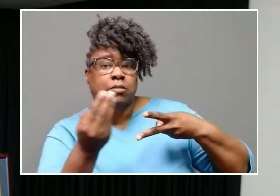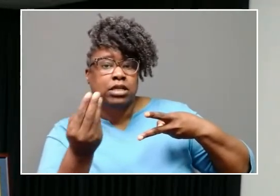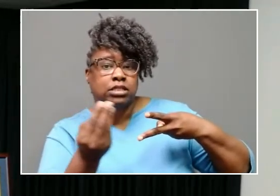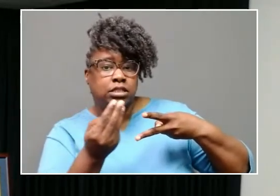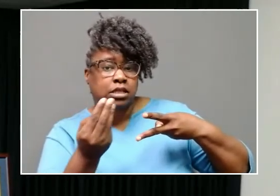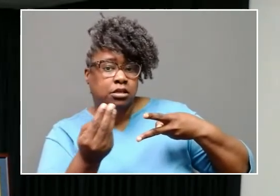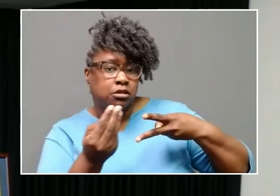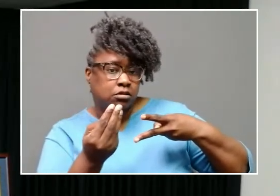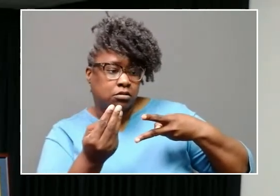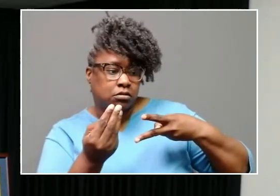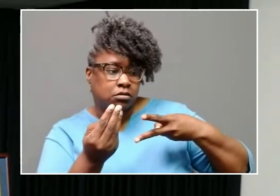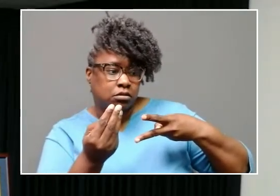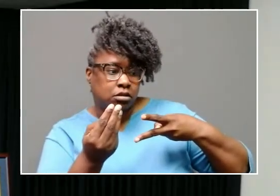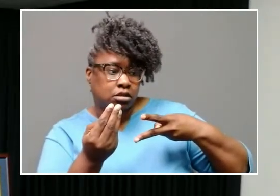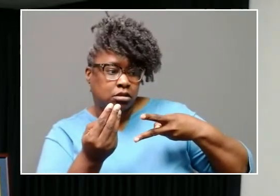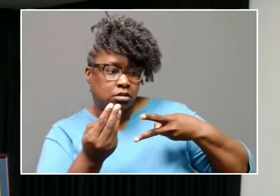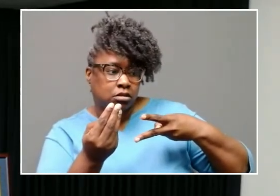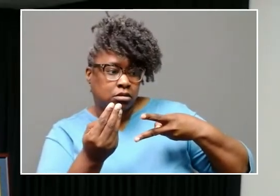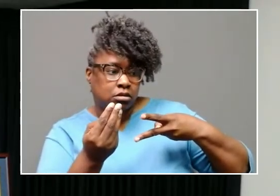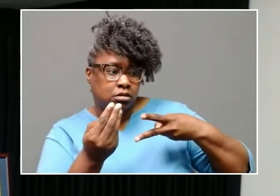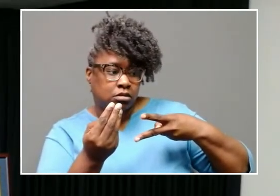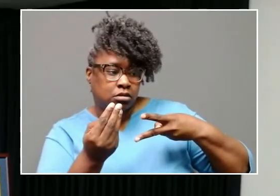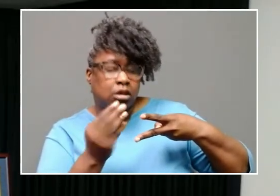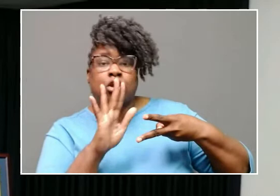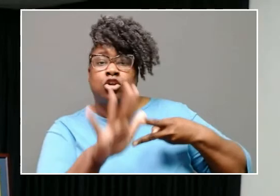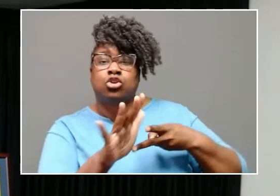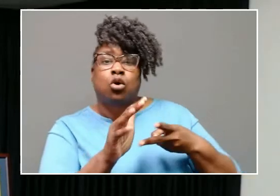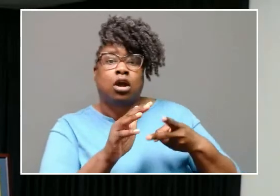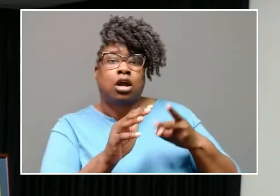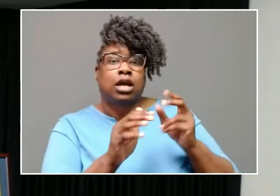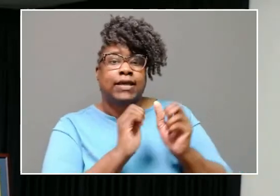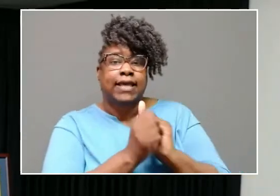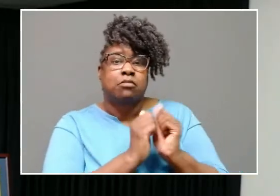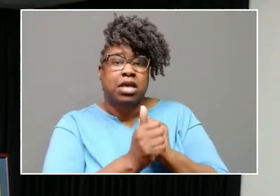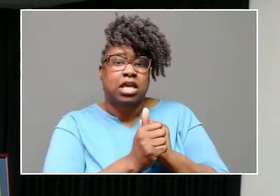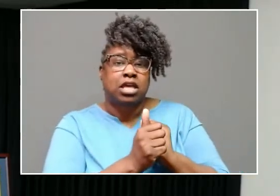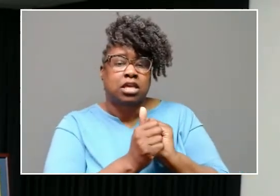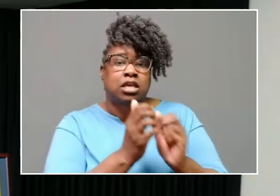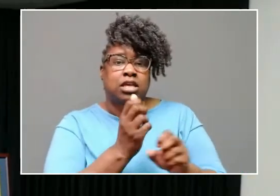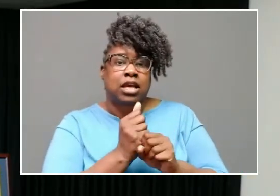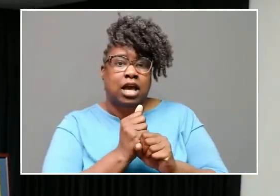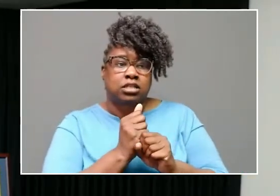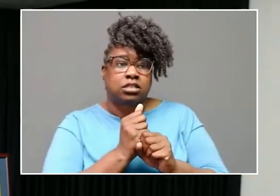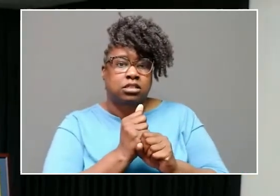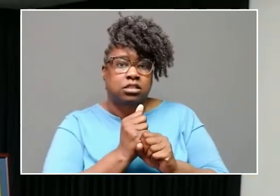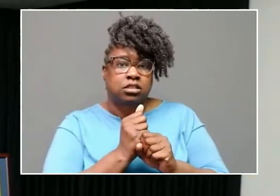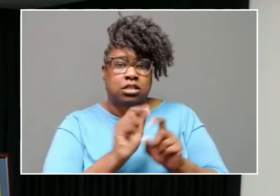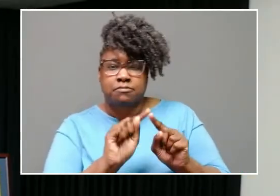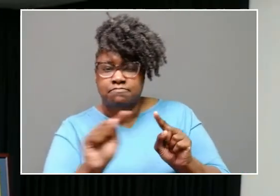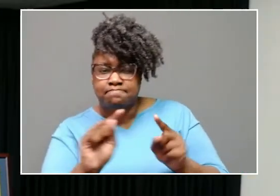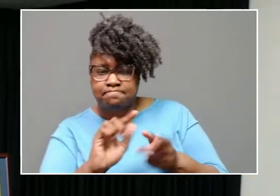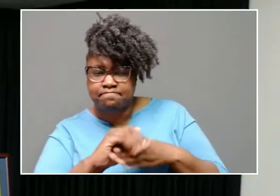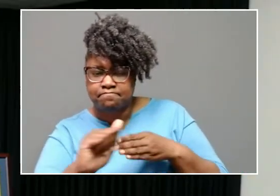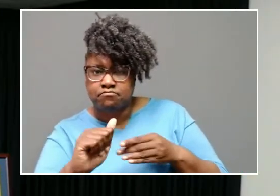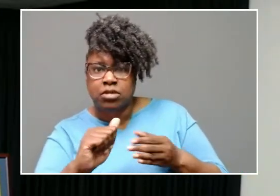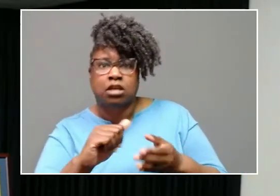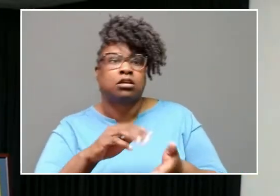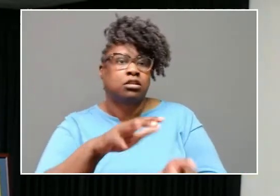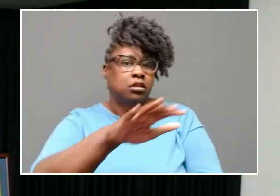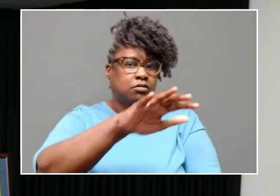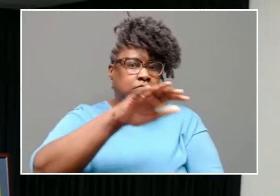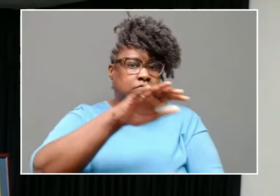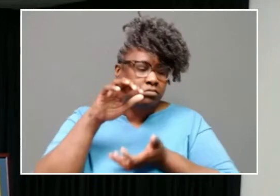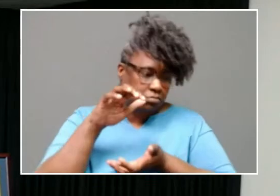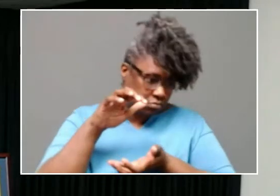your campaign, received nearly $700,000 from first-time donors connected to the reverse logistics